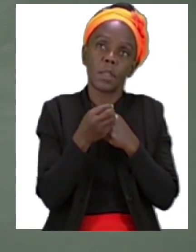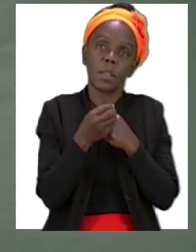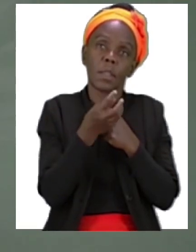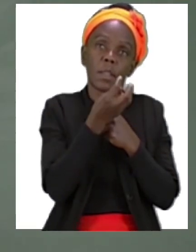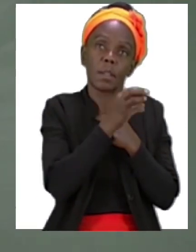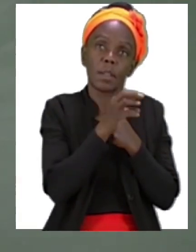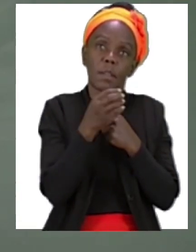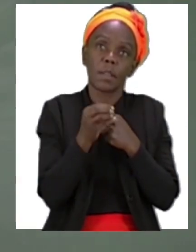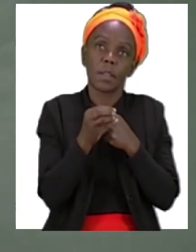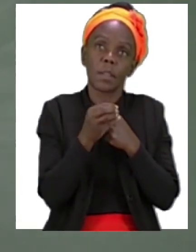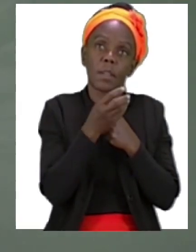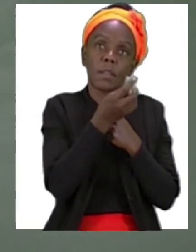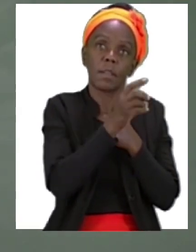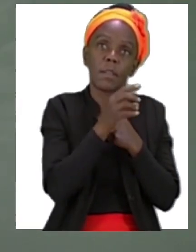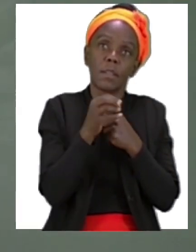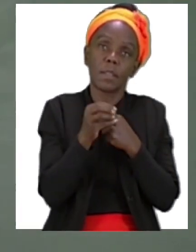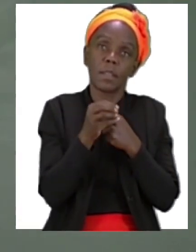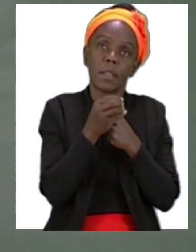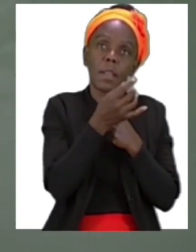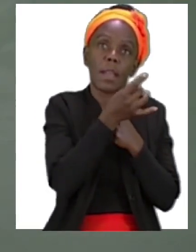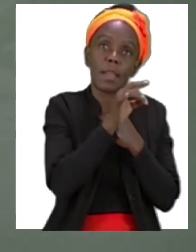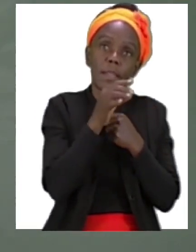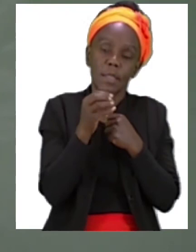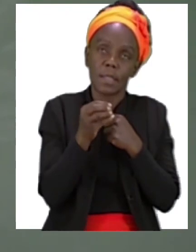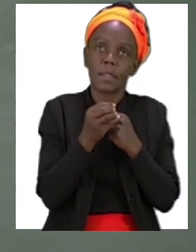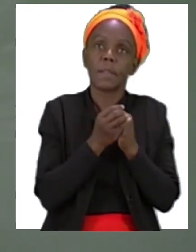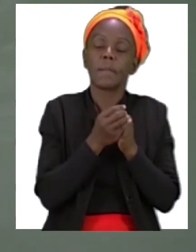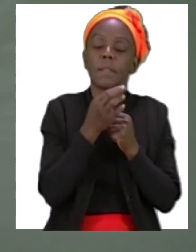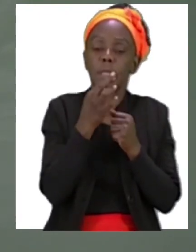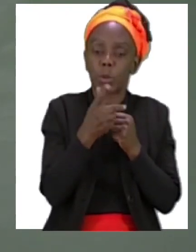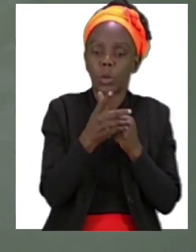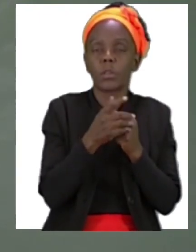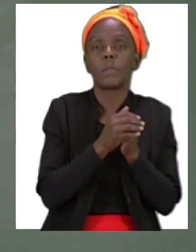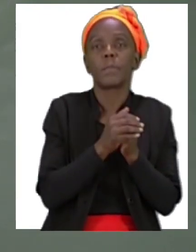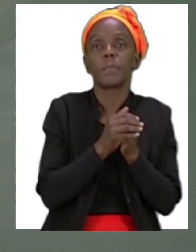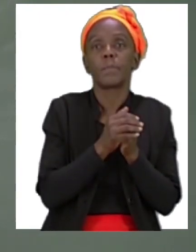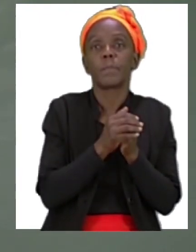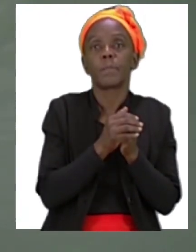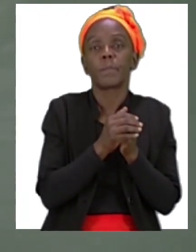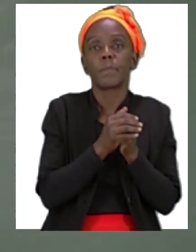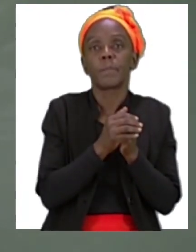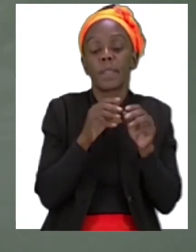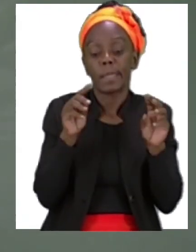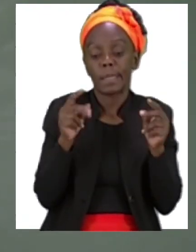50, 60, 70, $80. So we have